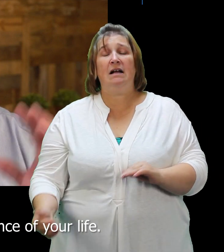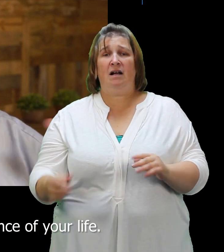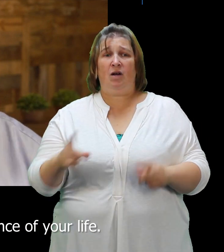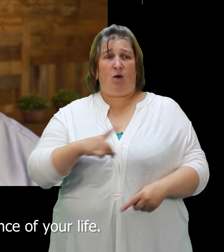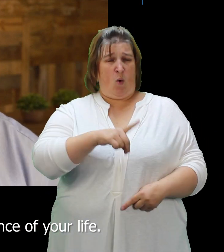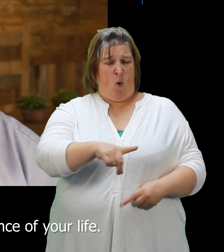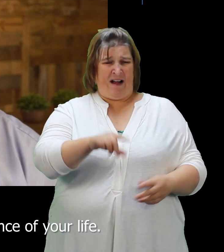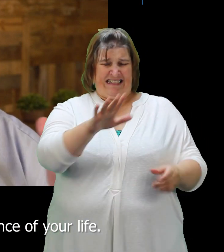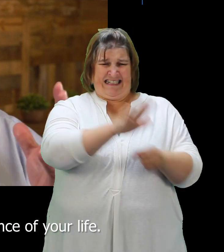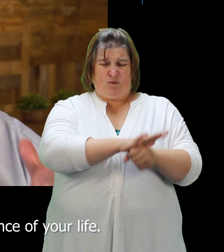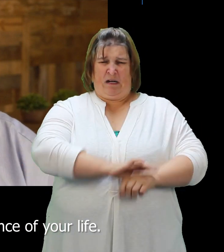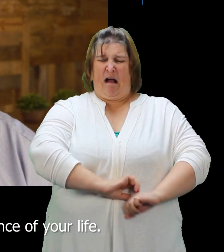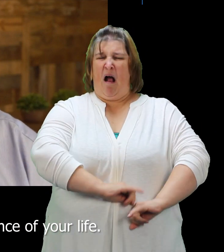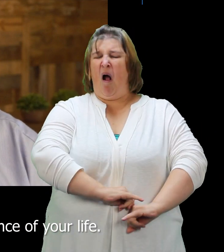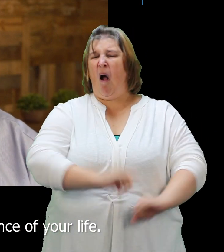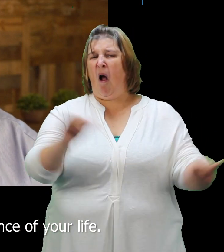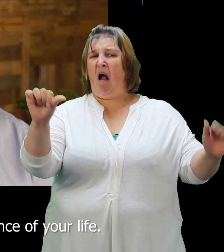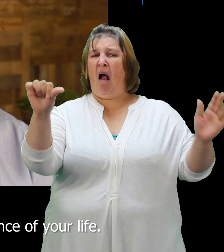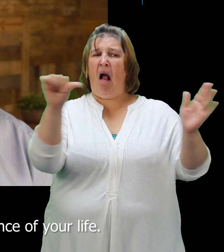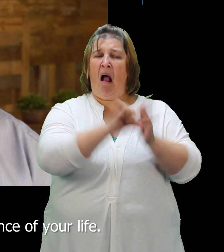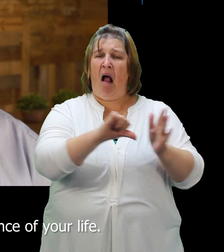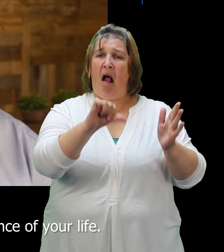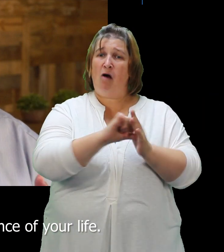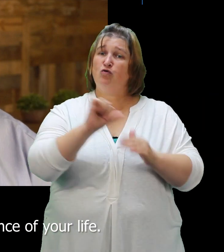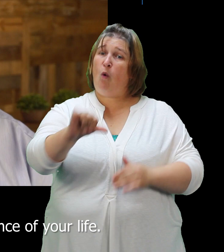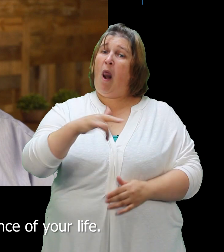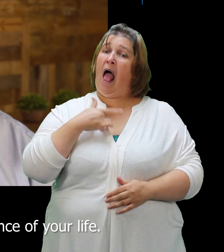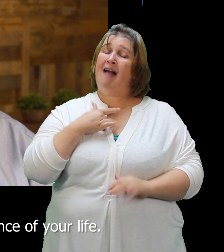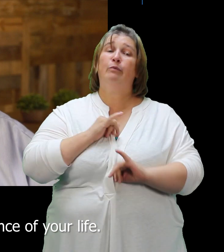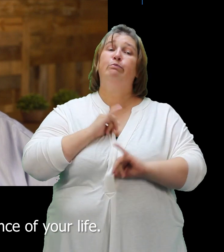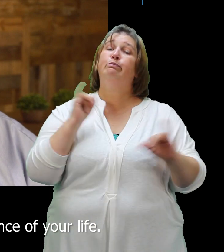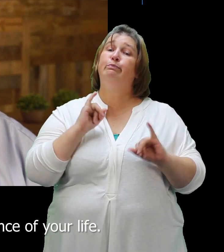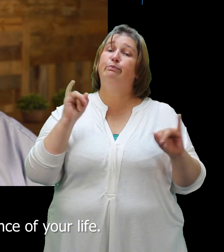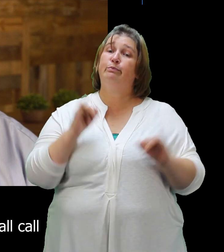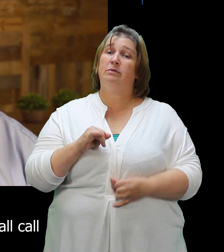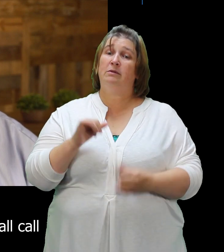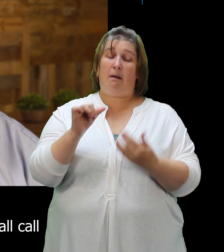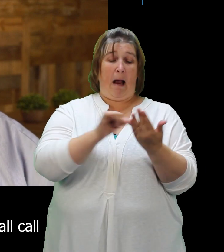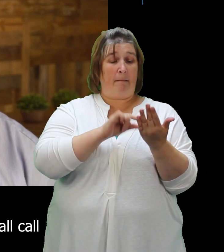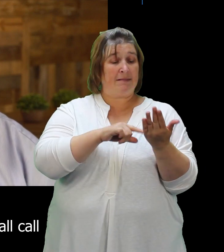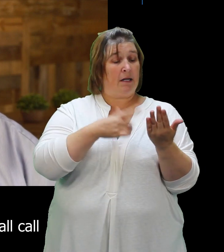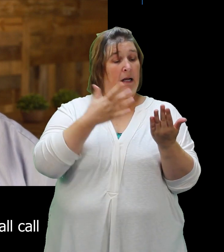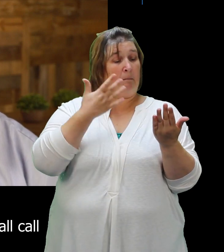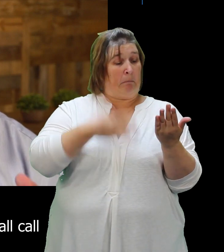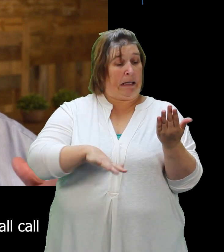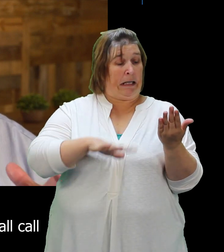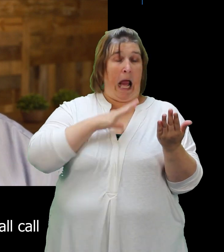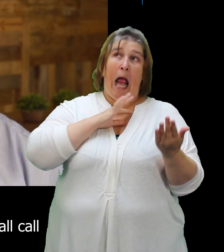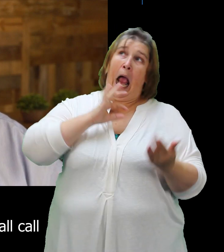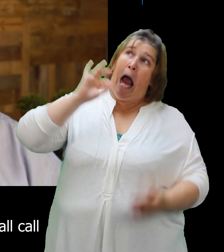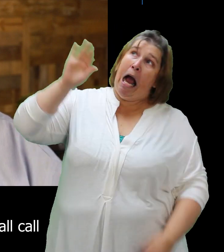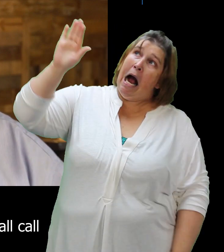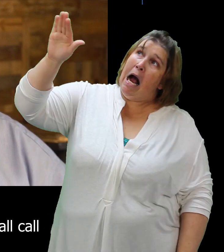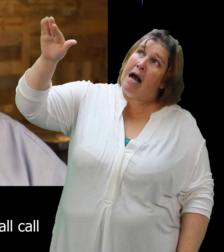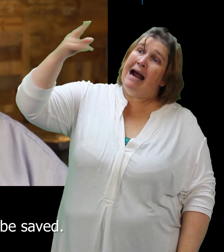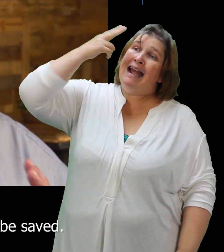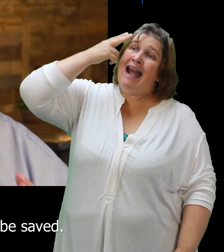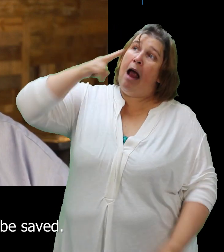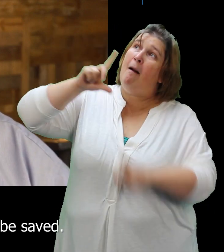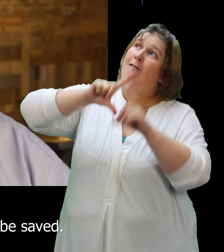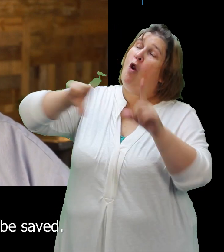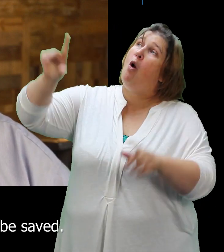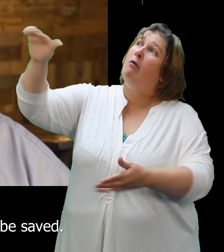how difficult or tragic the circumstance of your life. The Bible says, whoever shall call